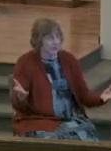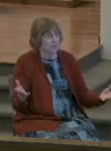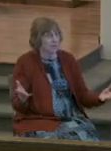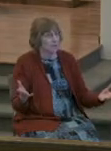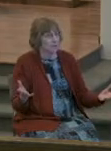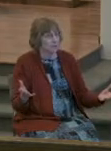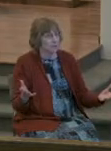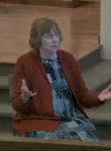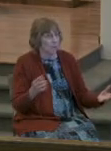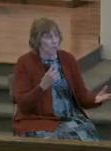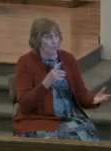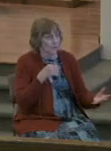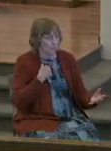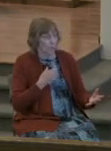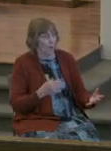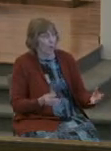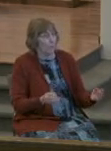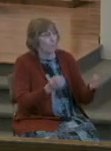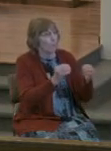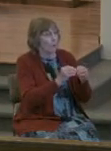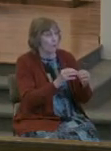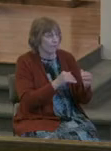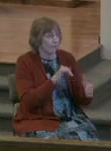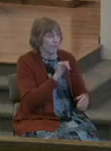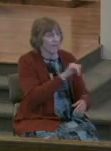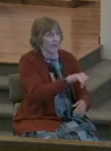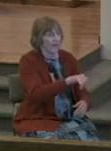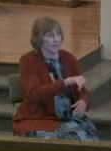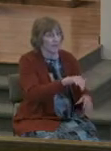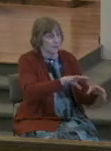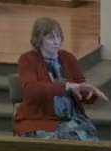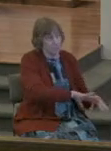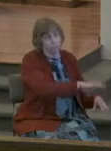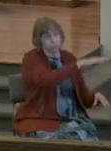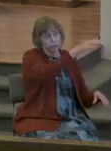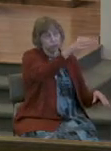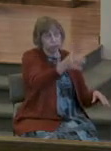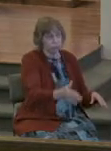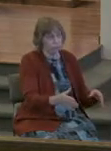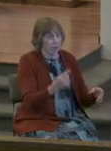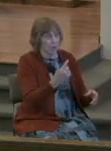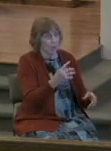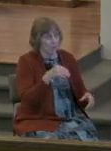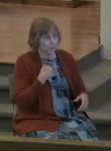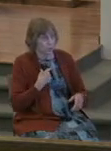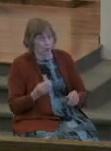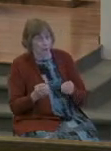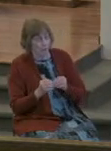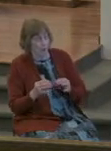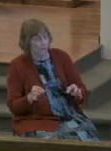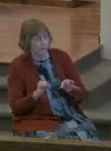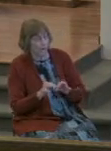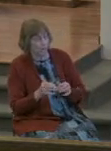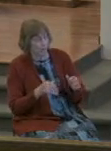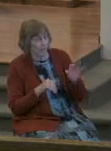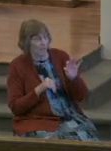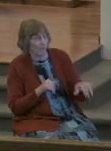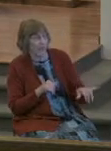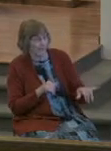everything that the world has to offer, accumulated all into one big pile, one soul is more valuable than all of